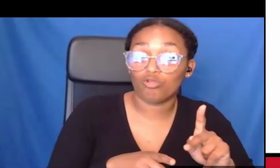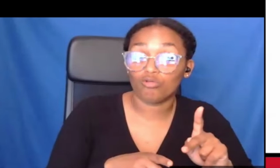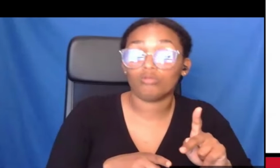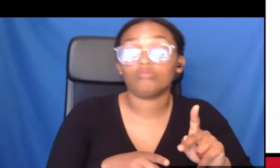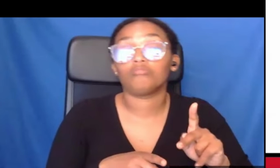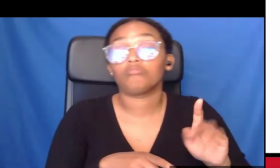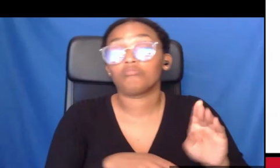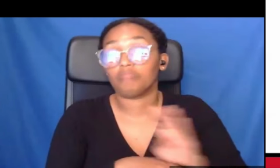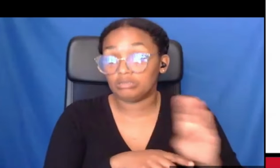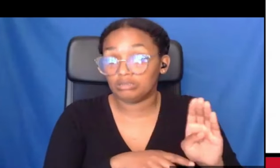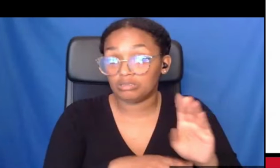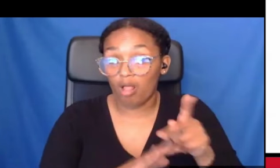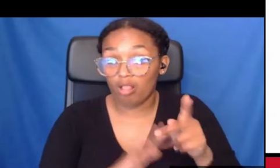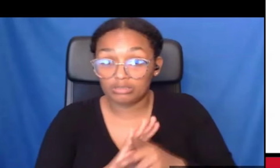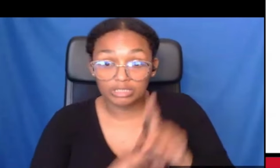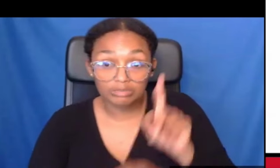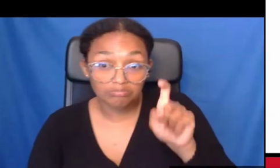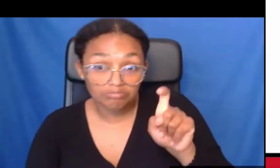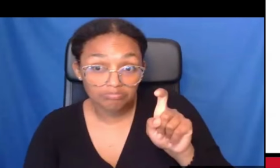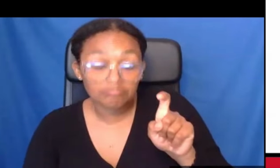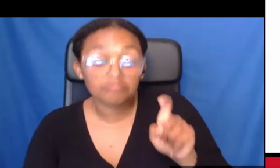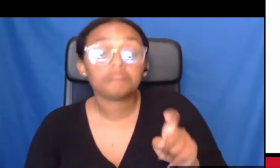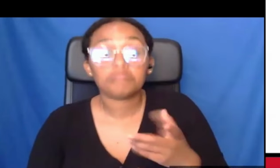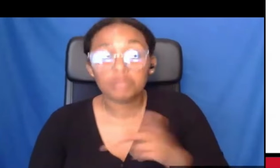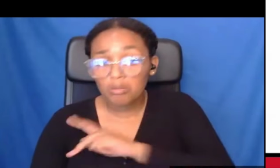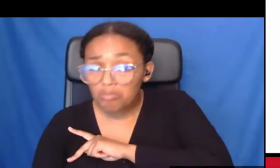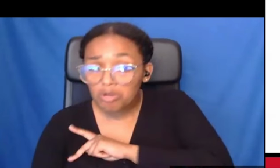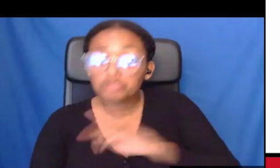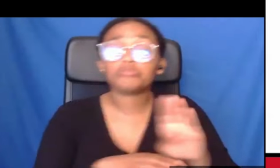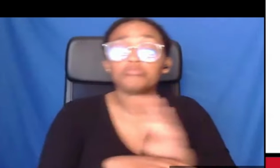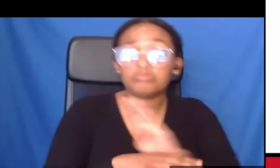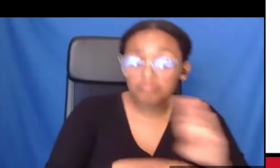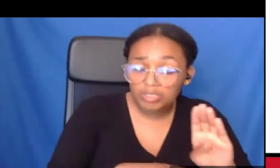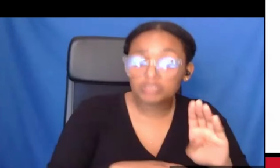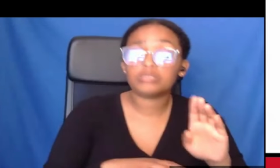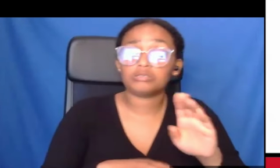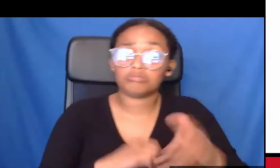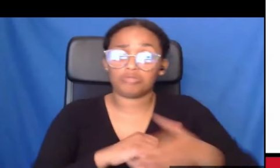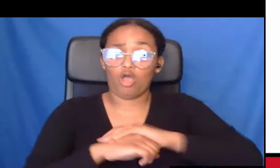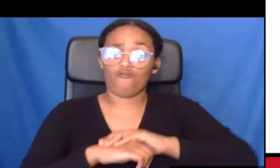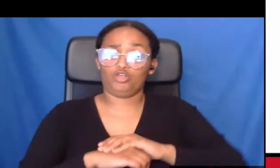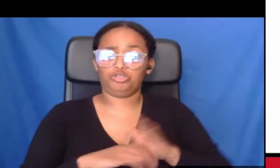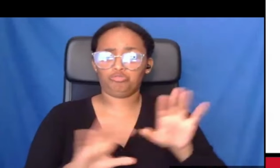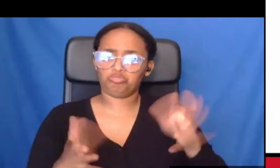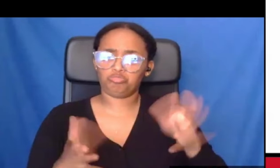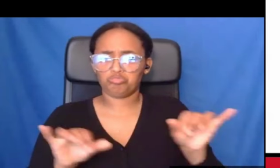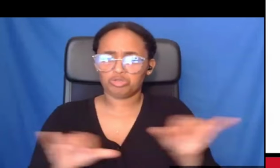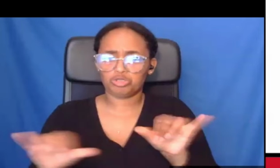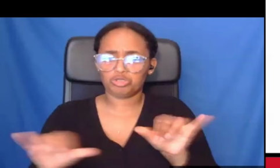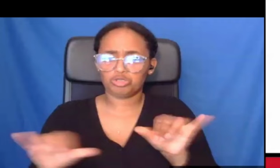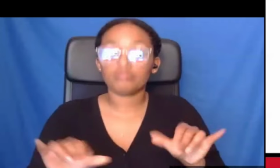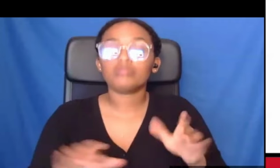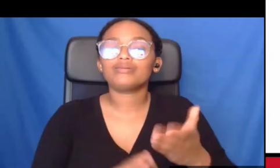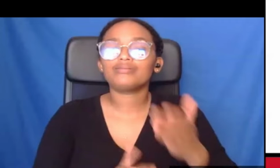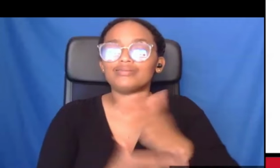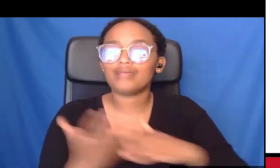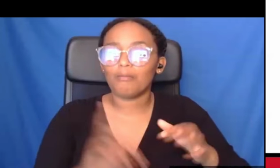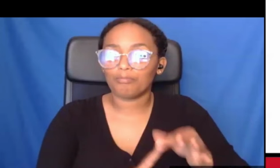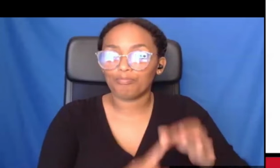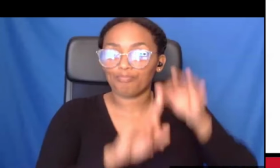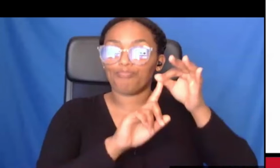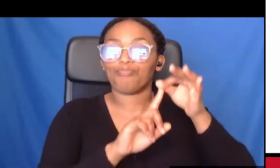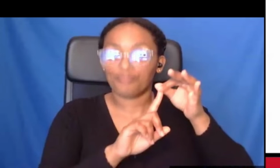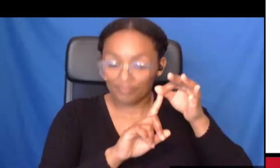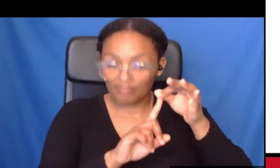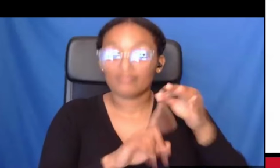insurance policies do provide similar coverage, but there are distinctions. Commercial auto policies typically have higher